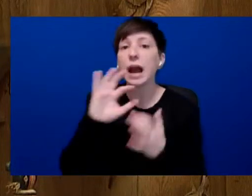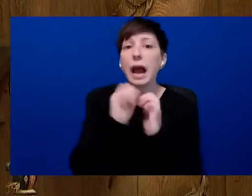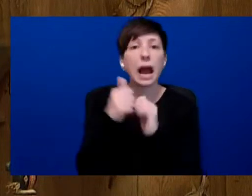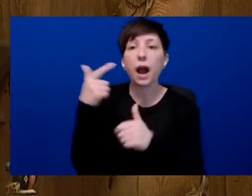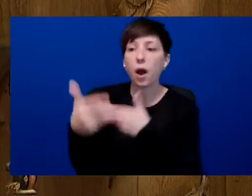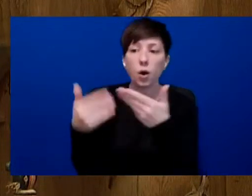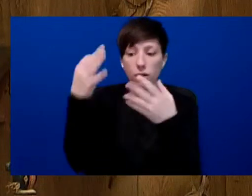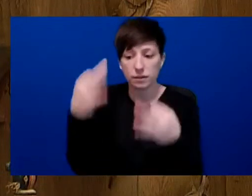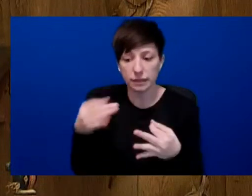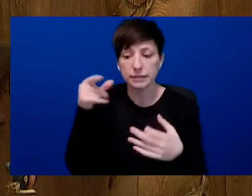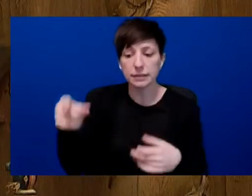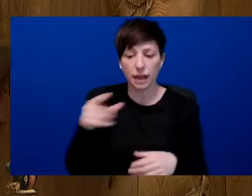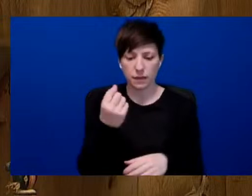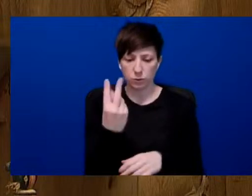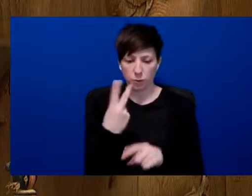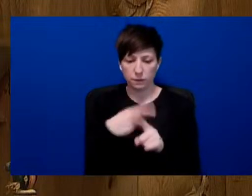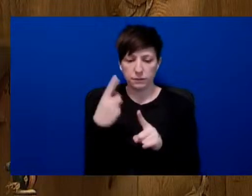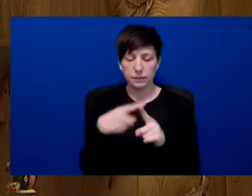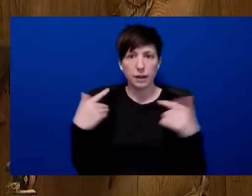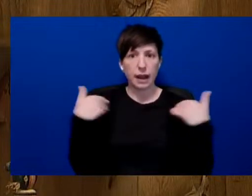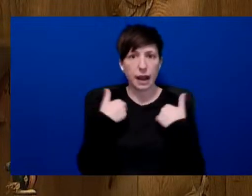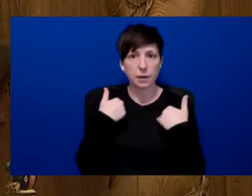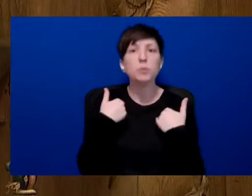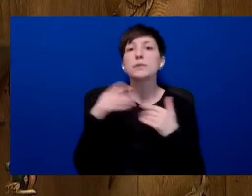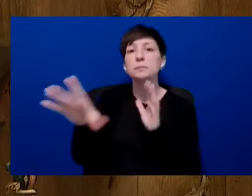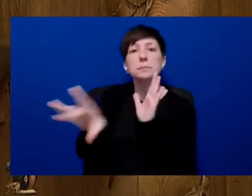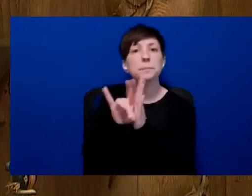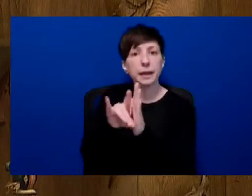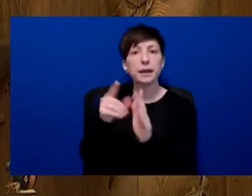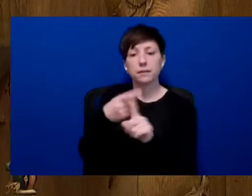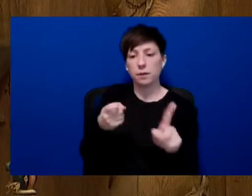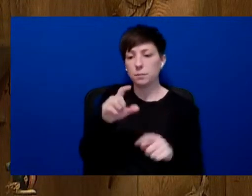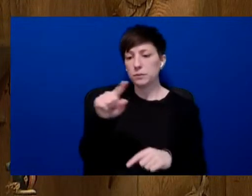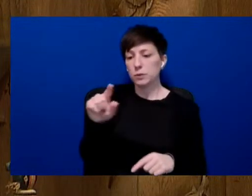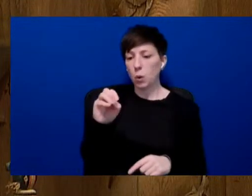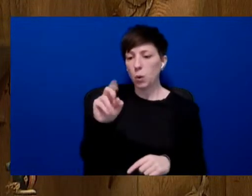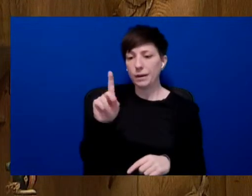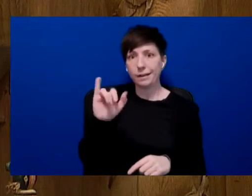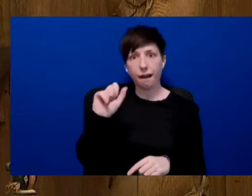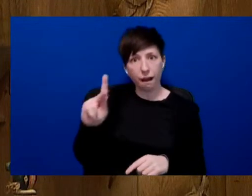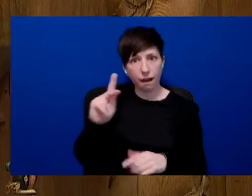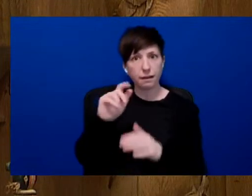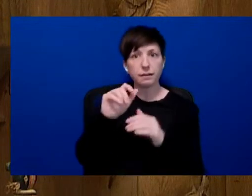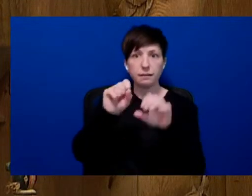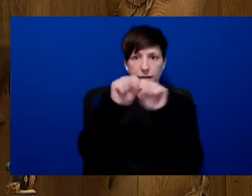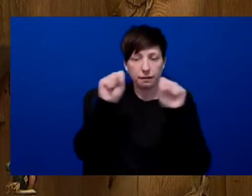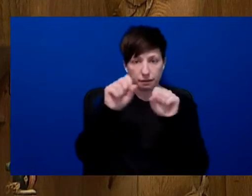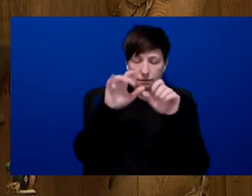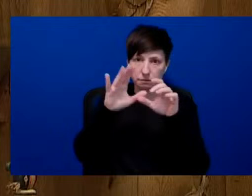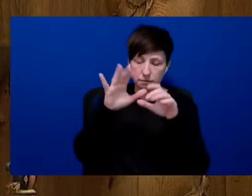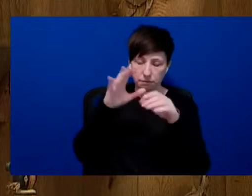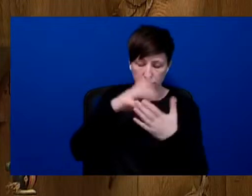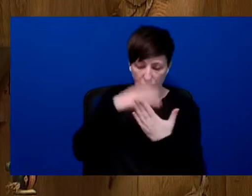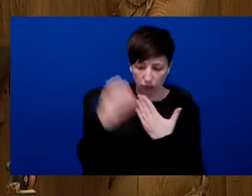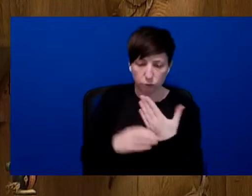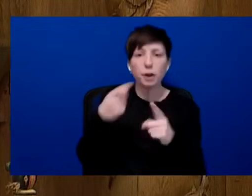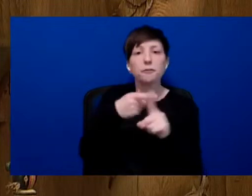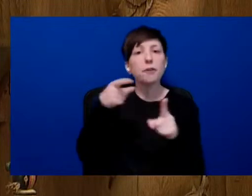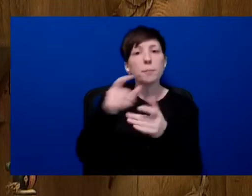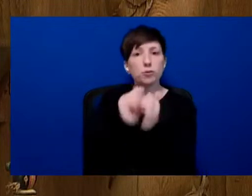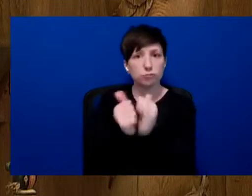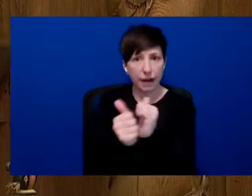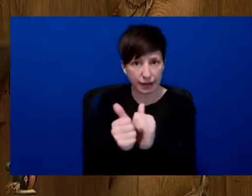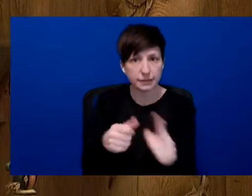the only mythological animal, claimed 5th place. When the Jade Emperor asked why he didn't win the race when he